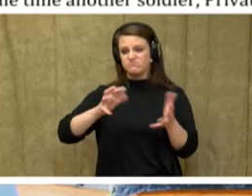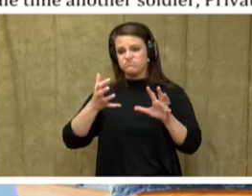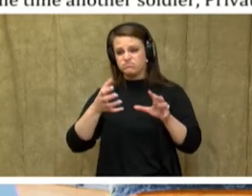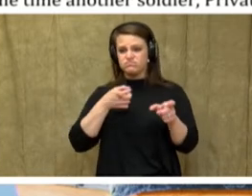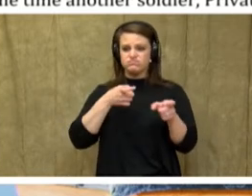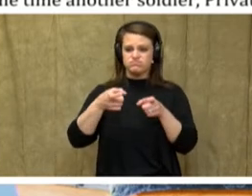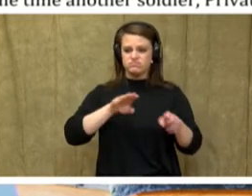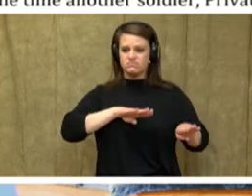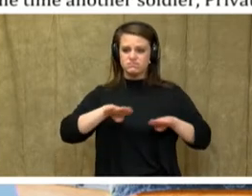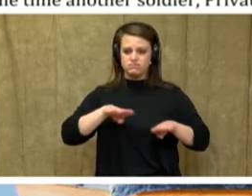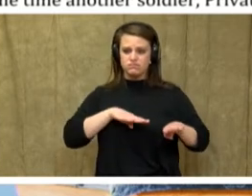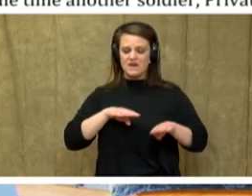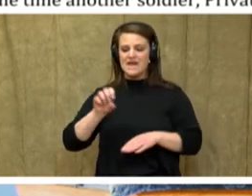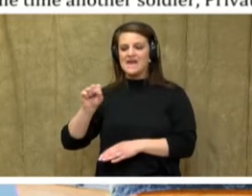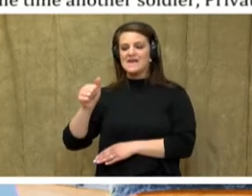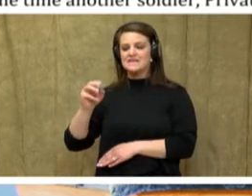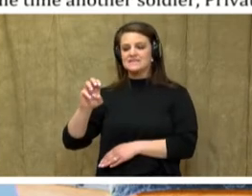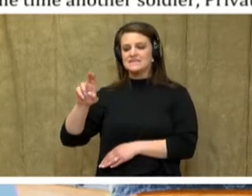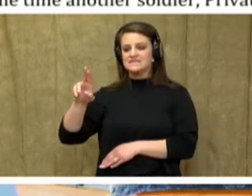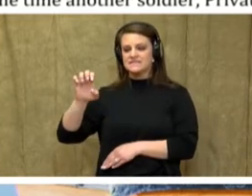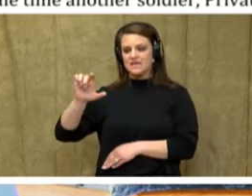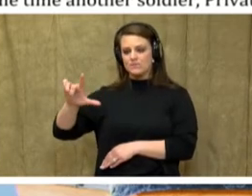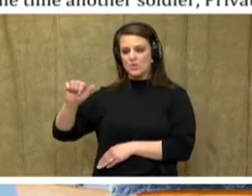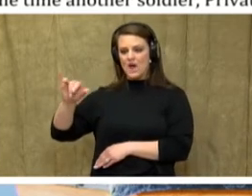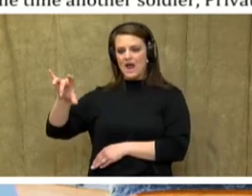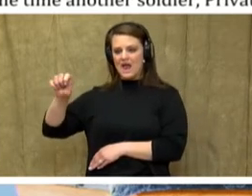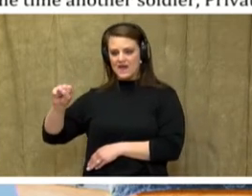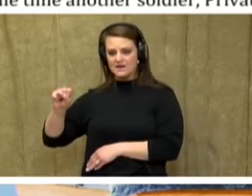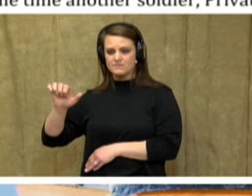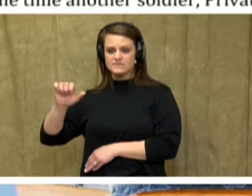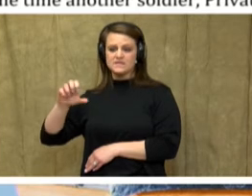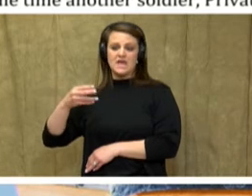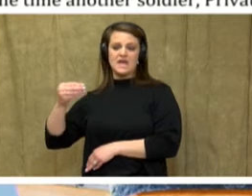like Samuel Adams and William Mullinex